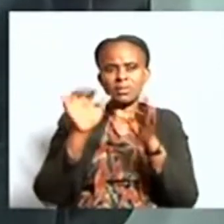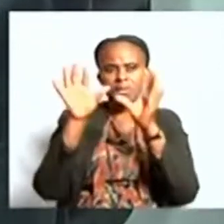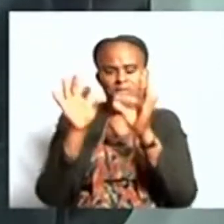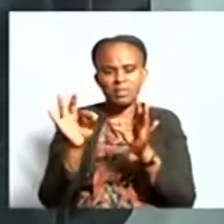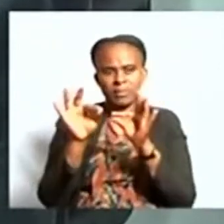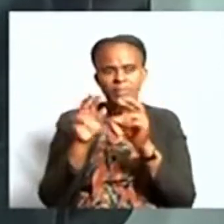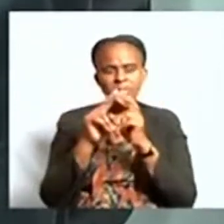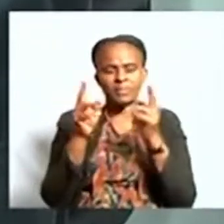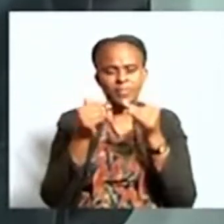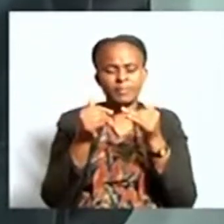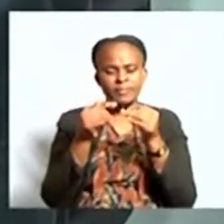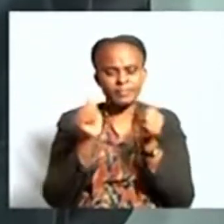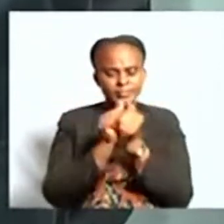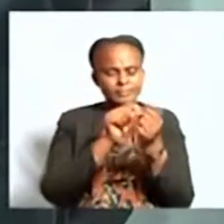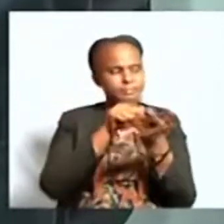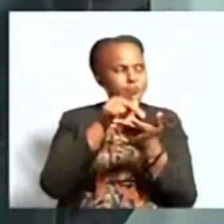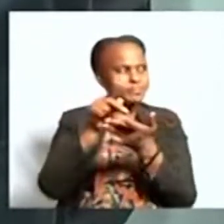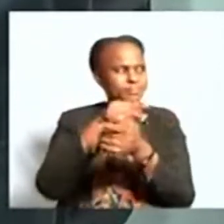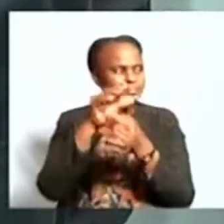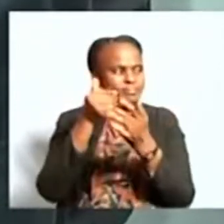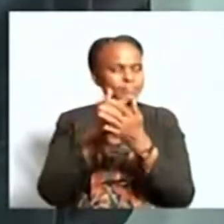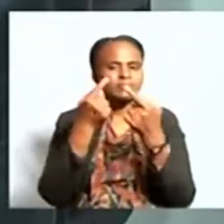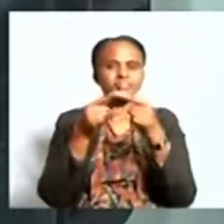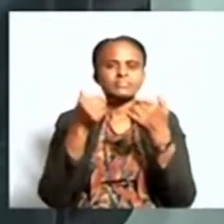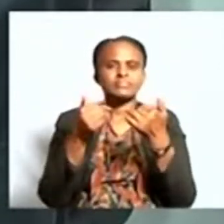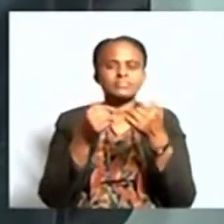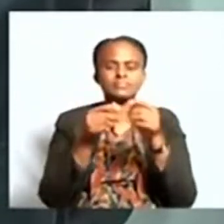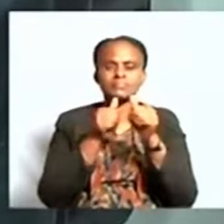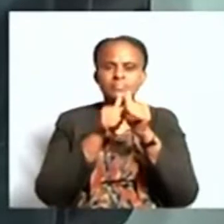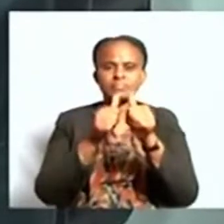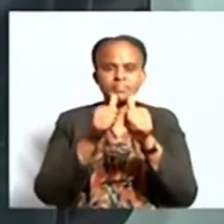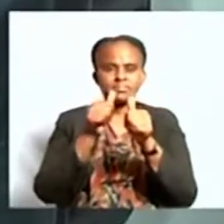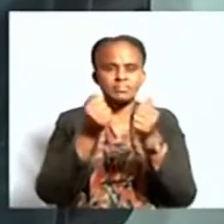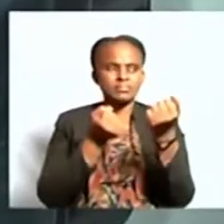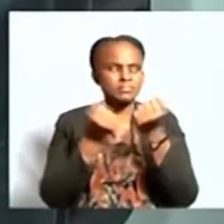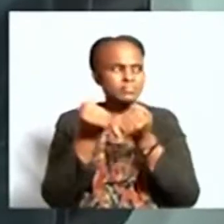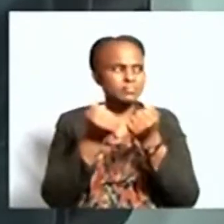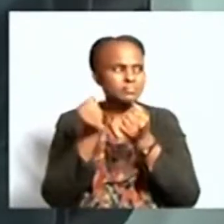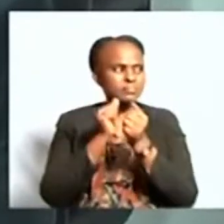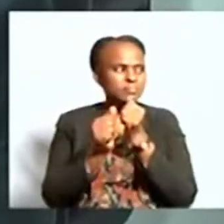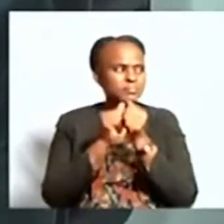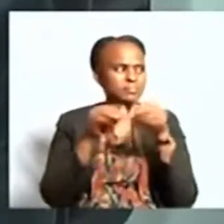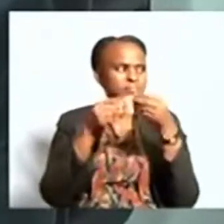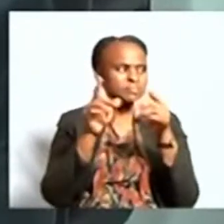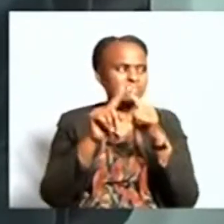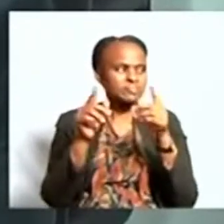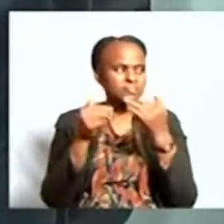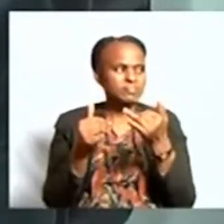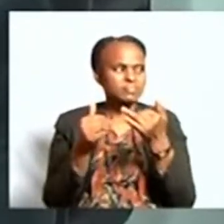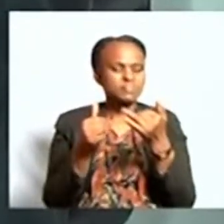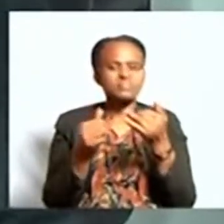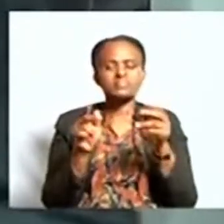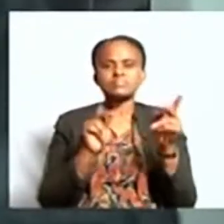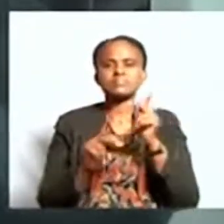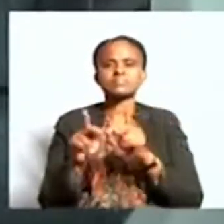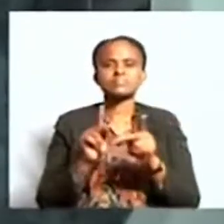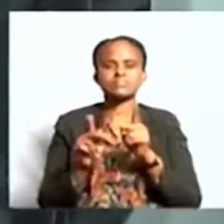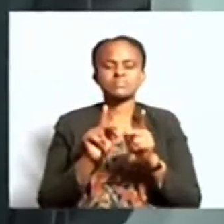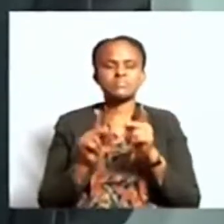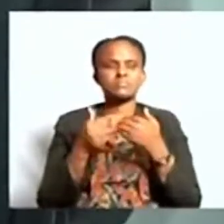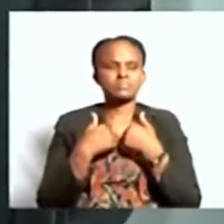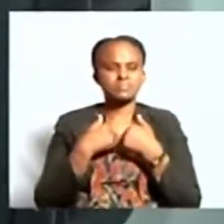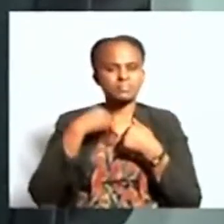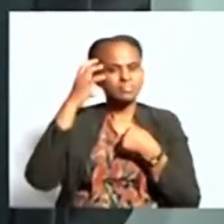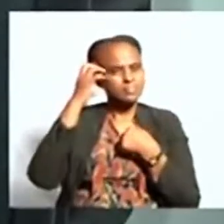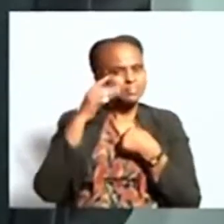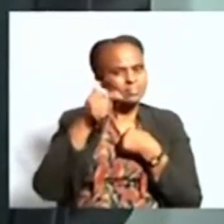account. So in terms of the payments, they were being done as per vehicles that were issued. However, the client, the